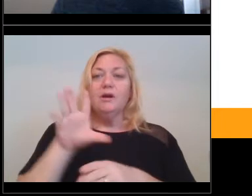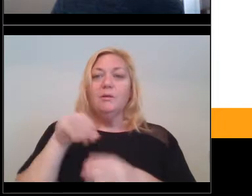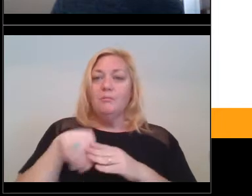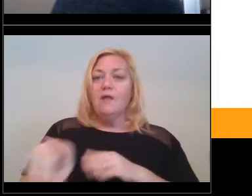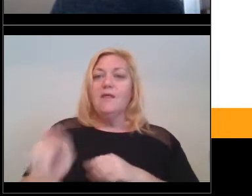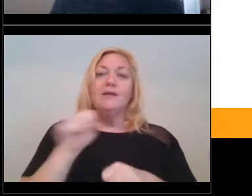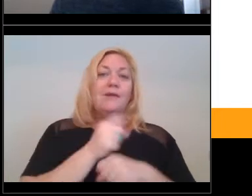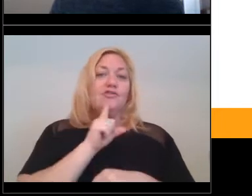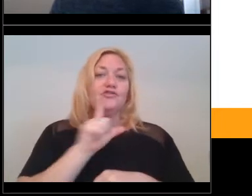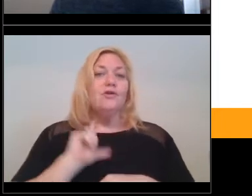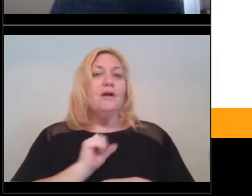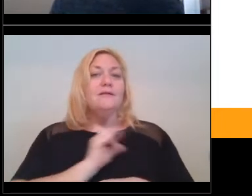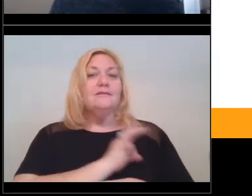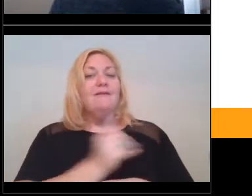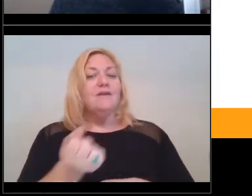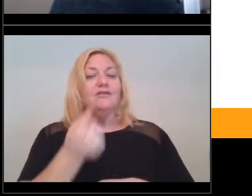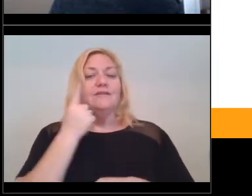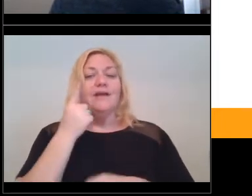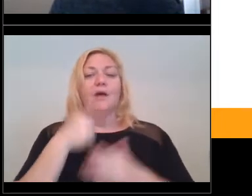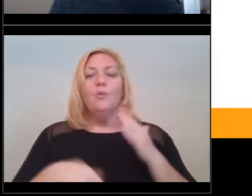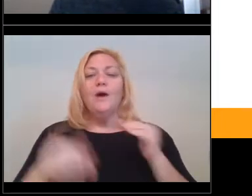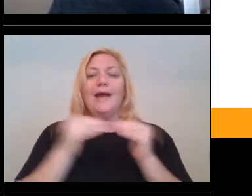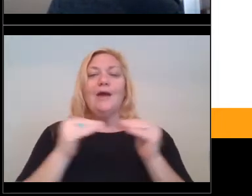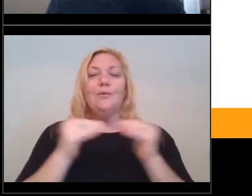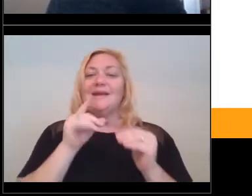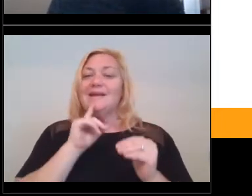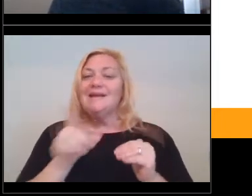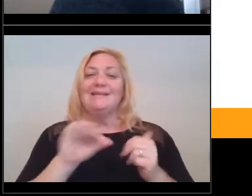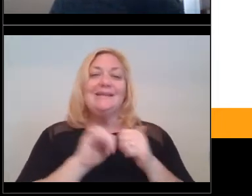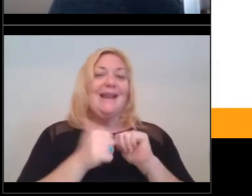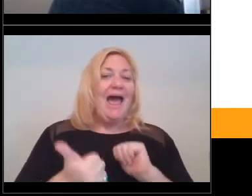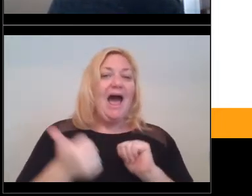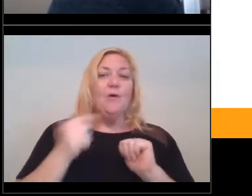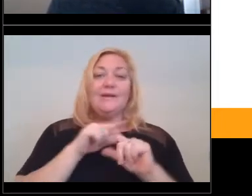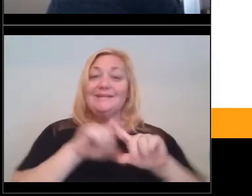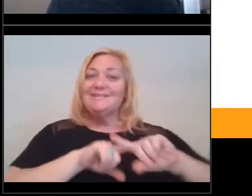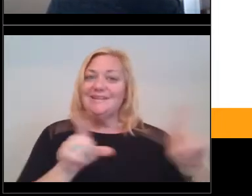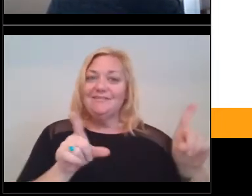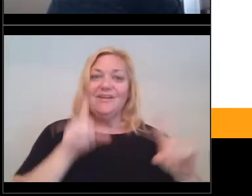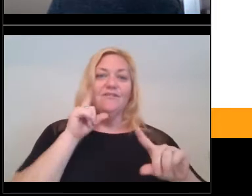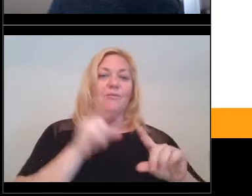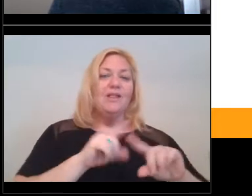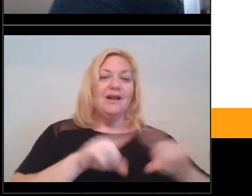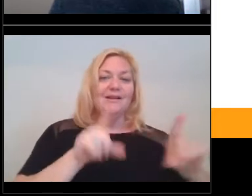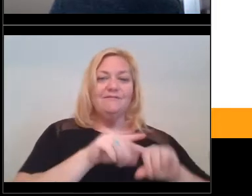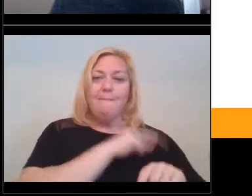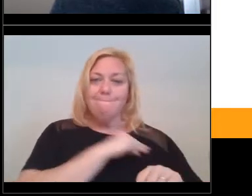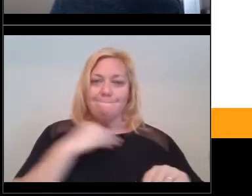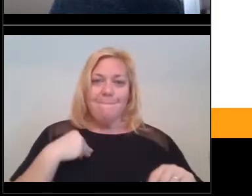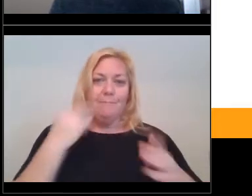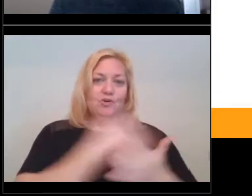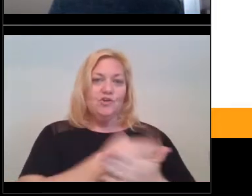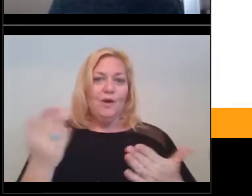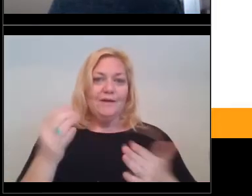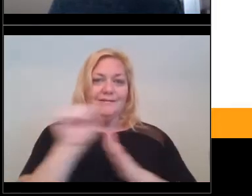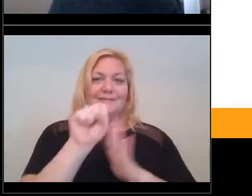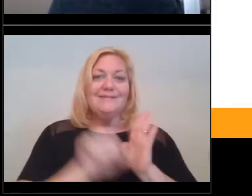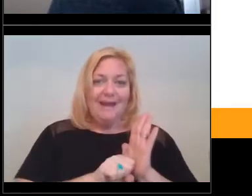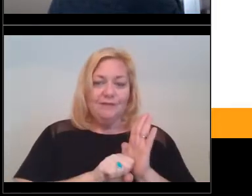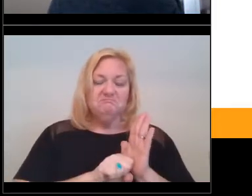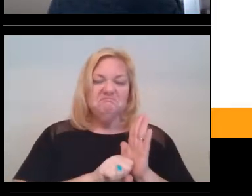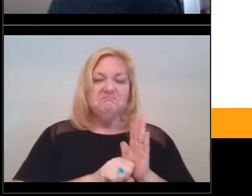sure that our staff understand what equity is and how it is different for a lot of our different members across the state. And